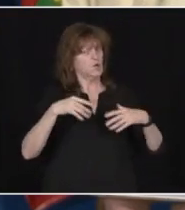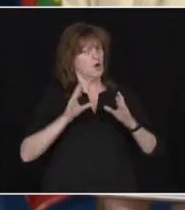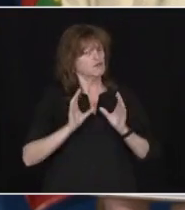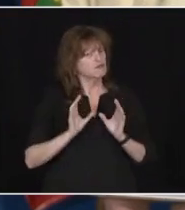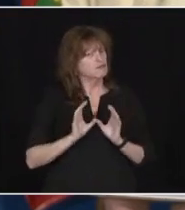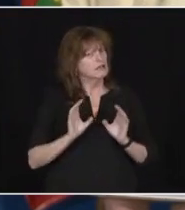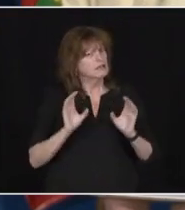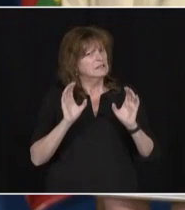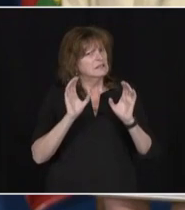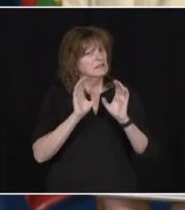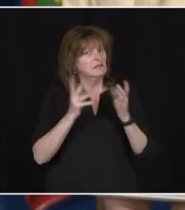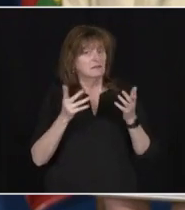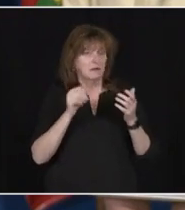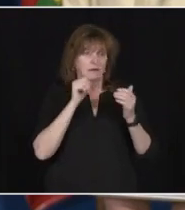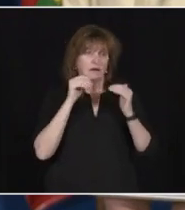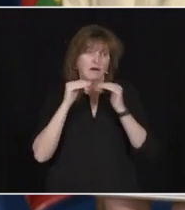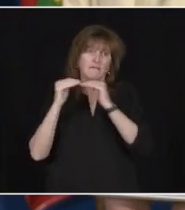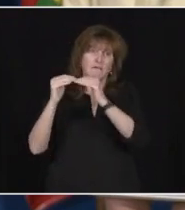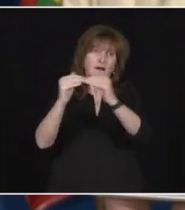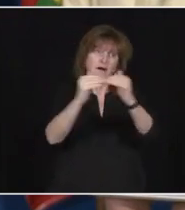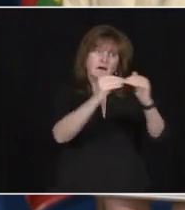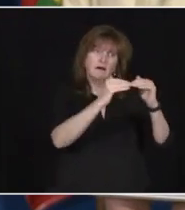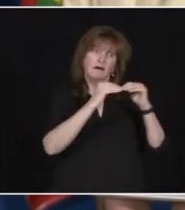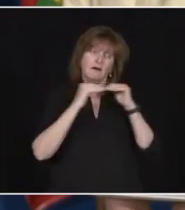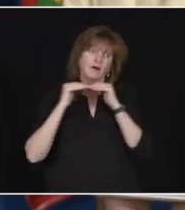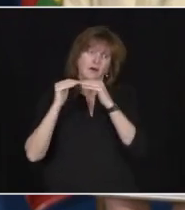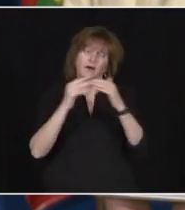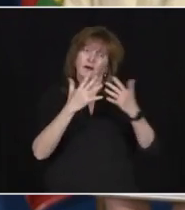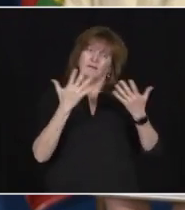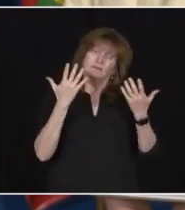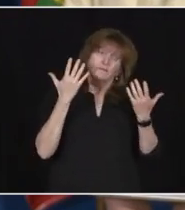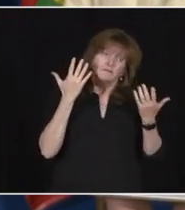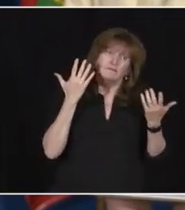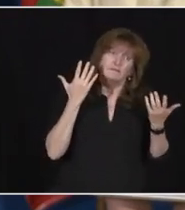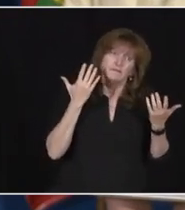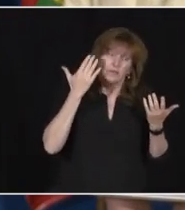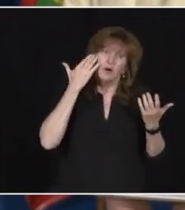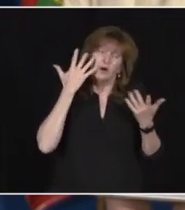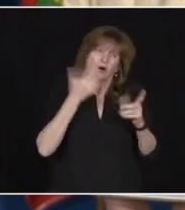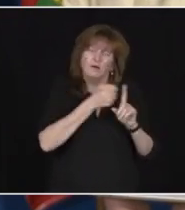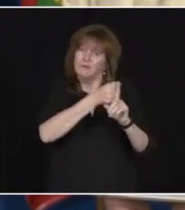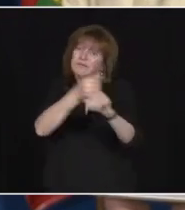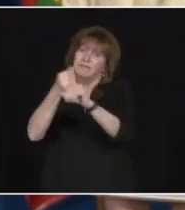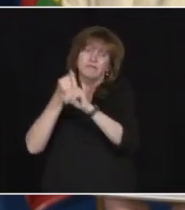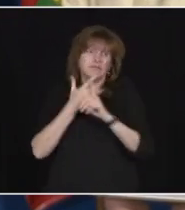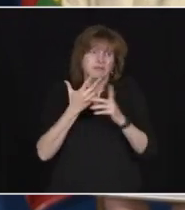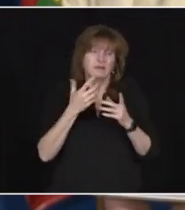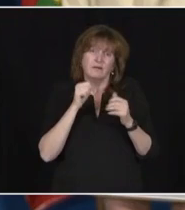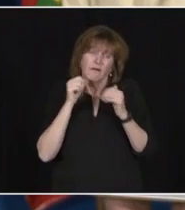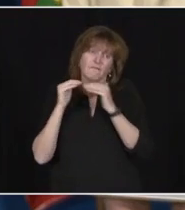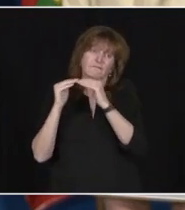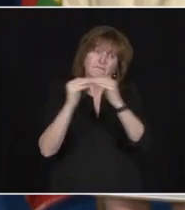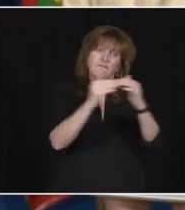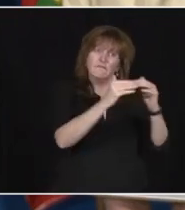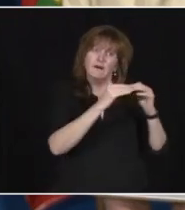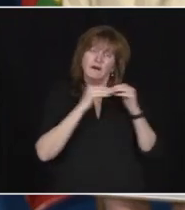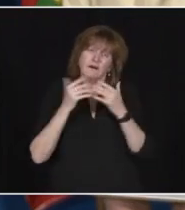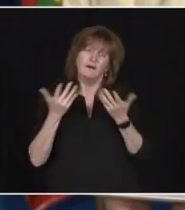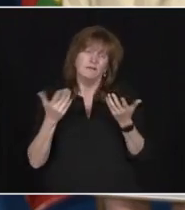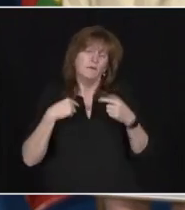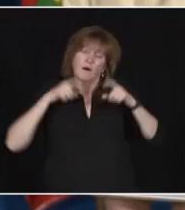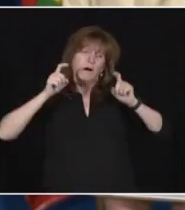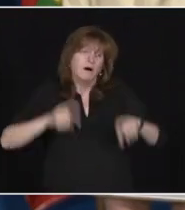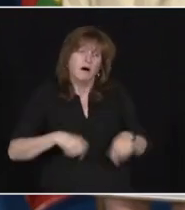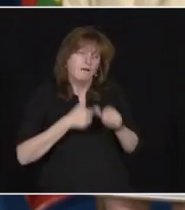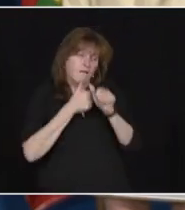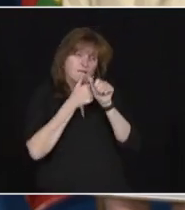and I understand it isn't fair. But these are the protocols that the chief medical officer has